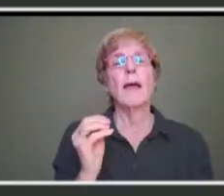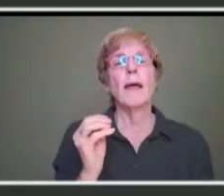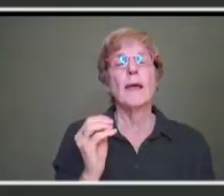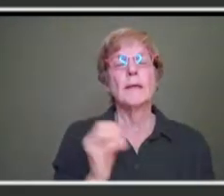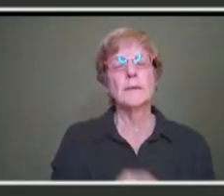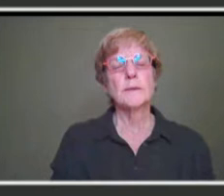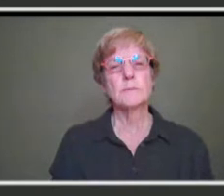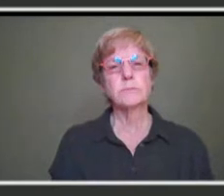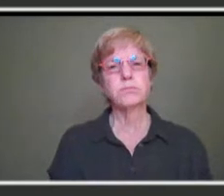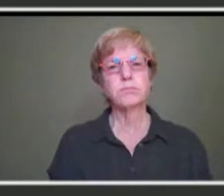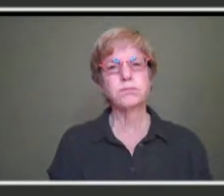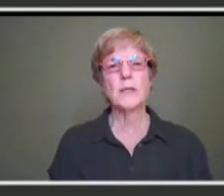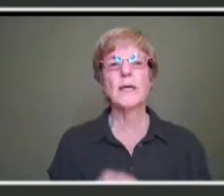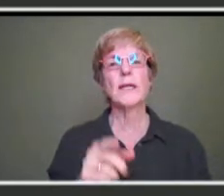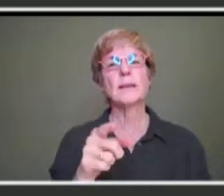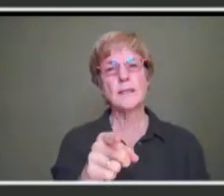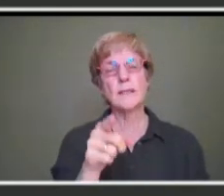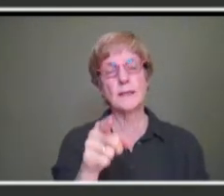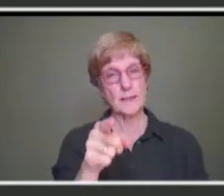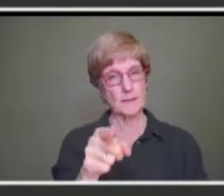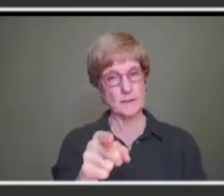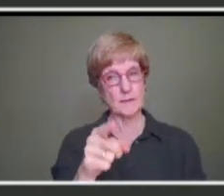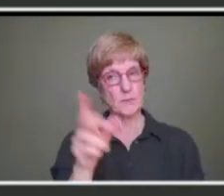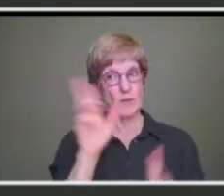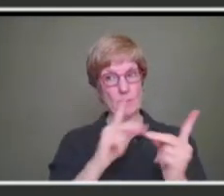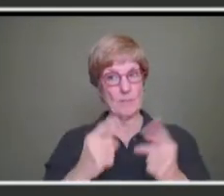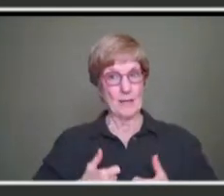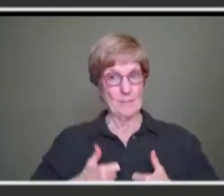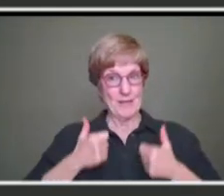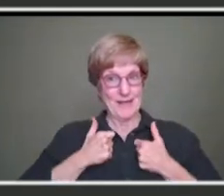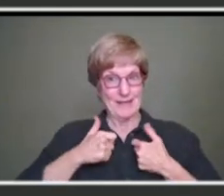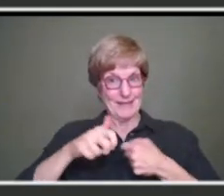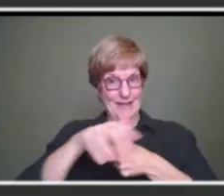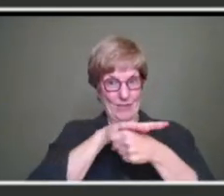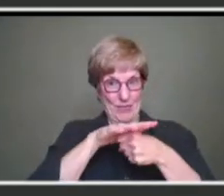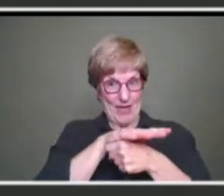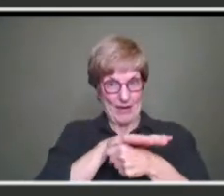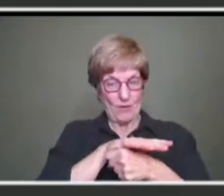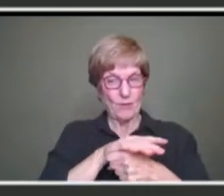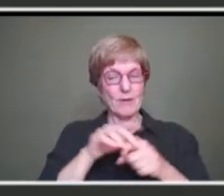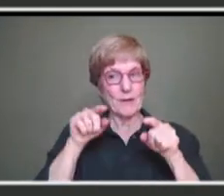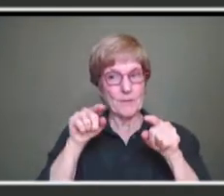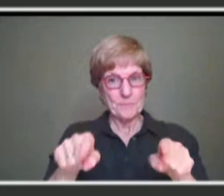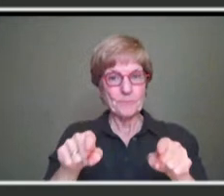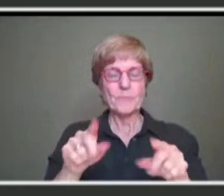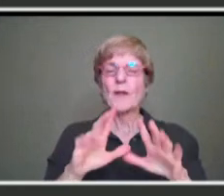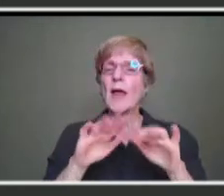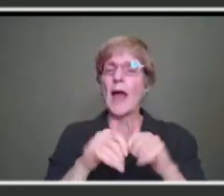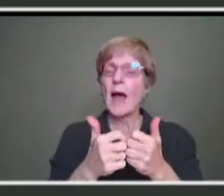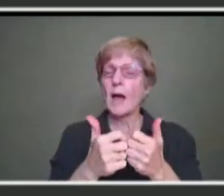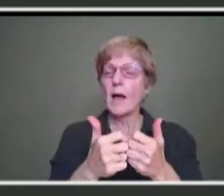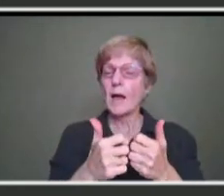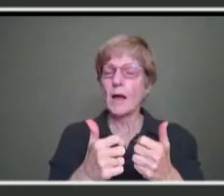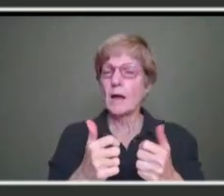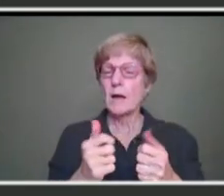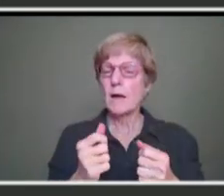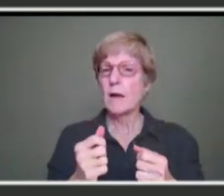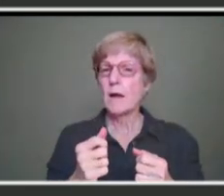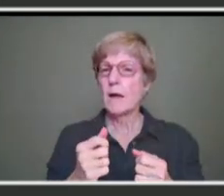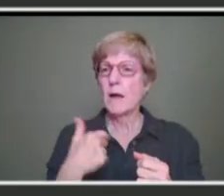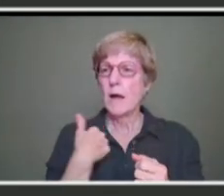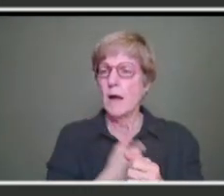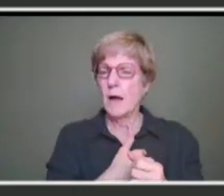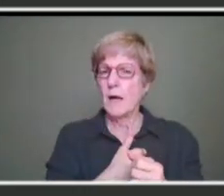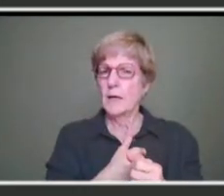um this is the this is what the residents are talking about I don't know how we can review